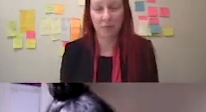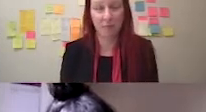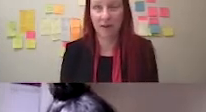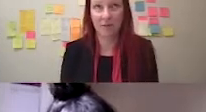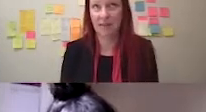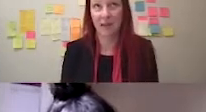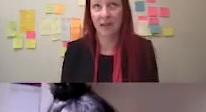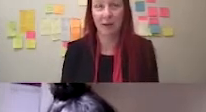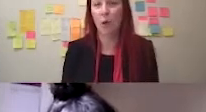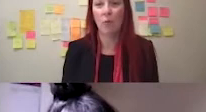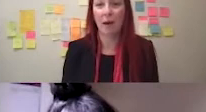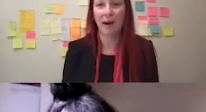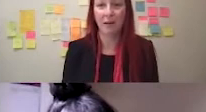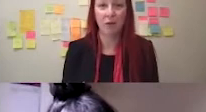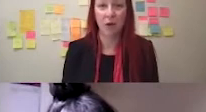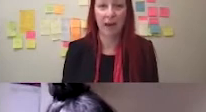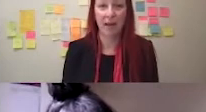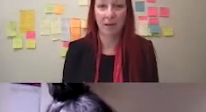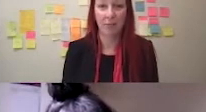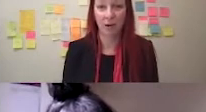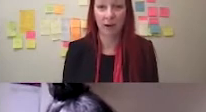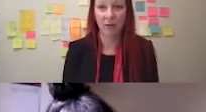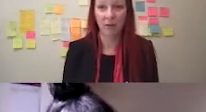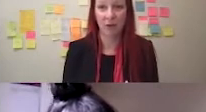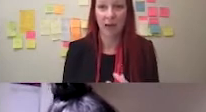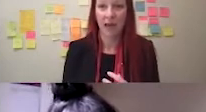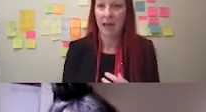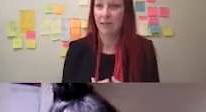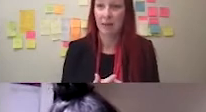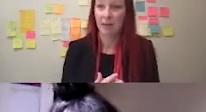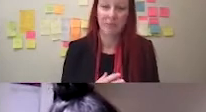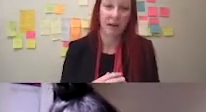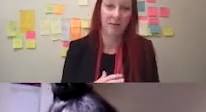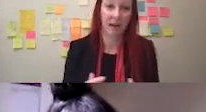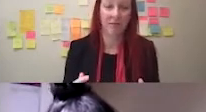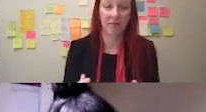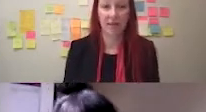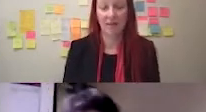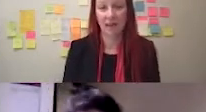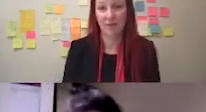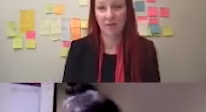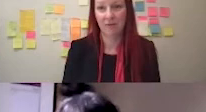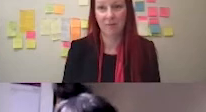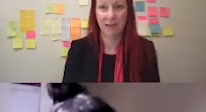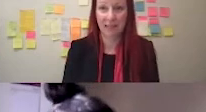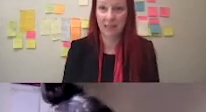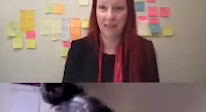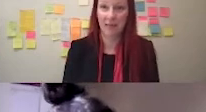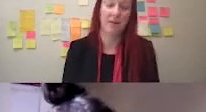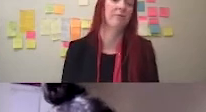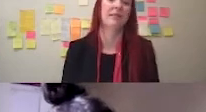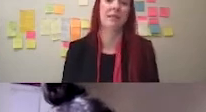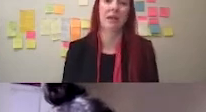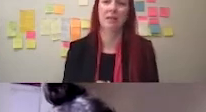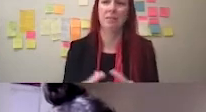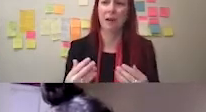you know, with mindfulness being a core part of who I am and what I do. And it becomes a part of everything, everything from my